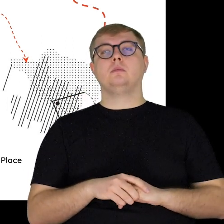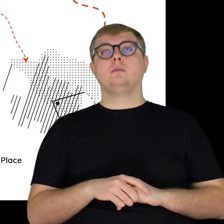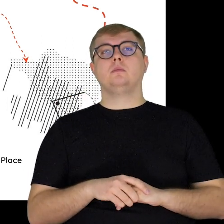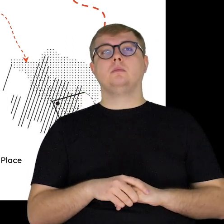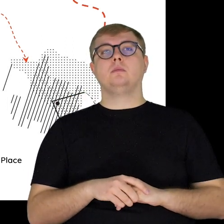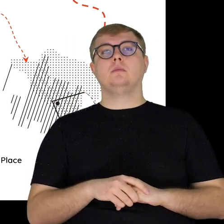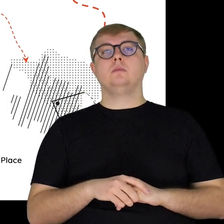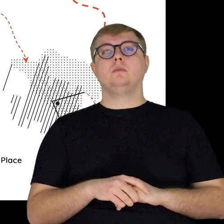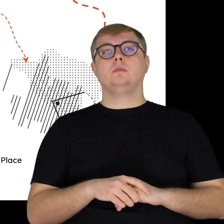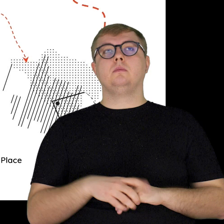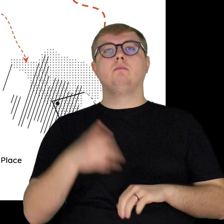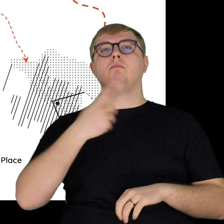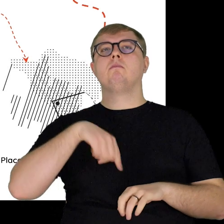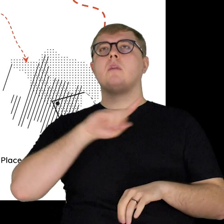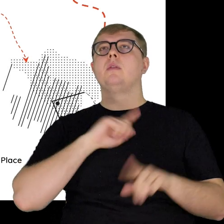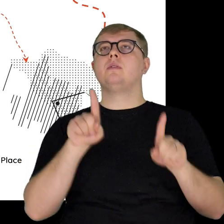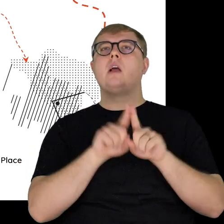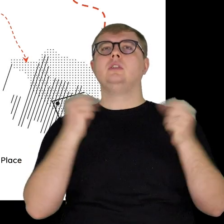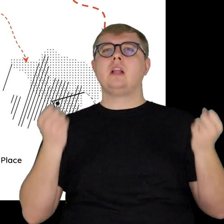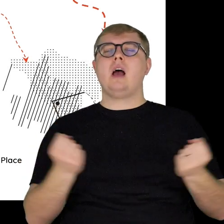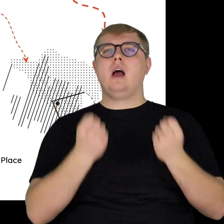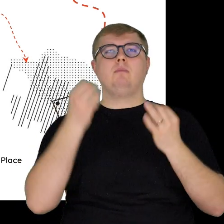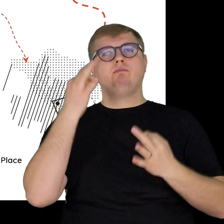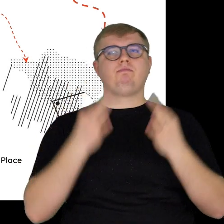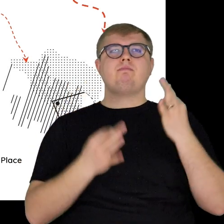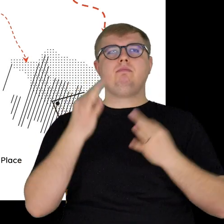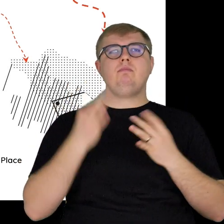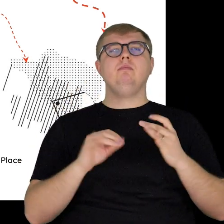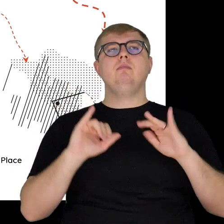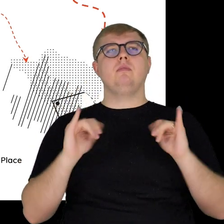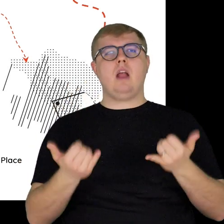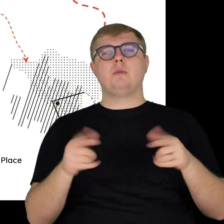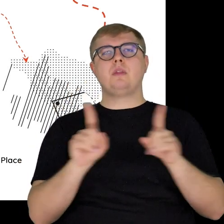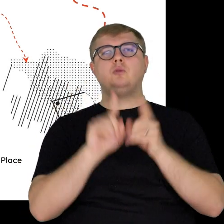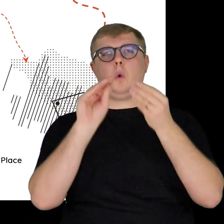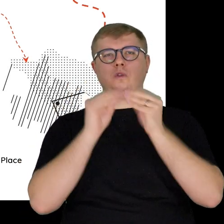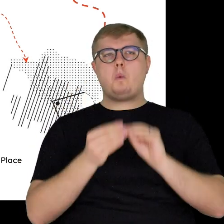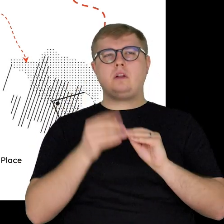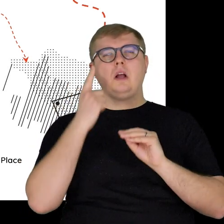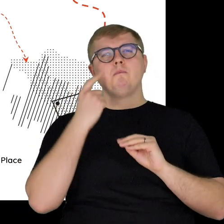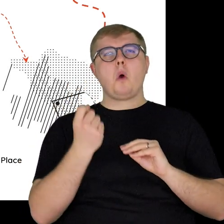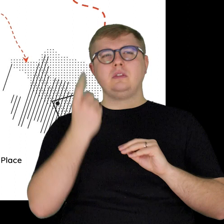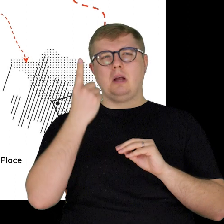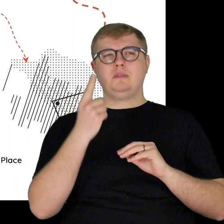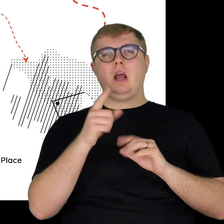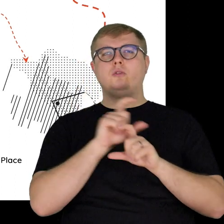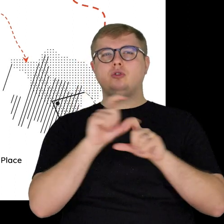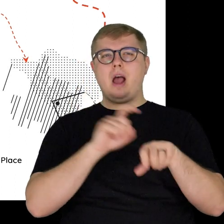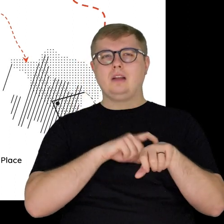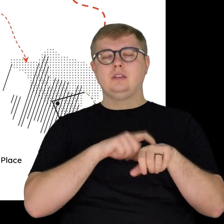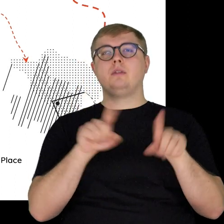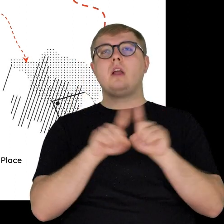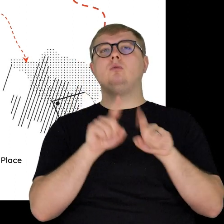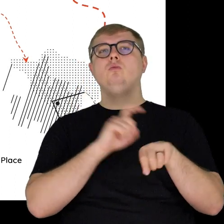really trying to reflect on and deconstruct the concept of temporality. So time is not something to take